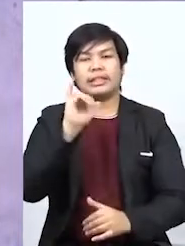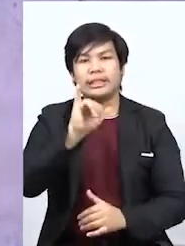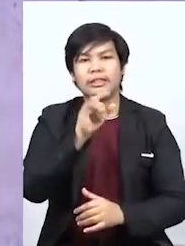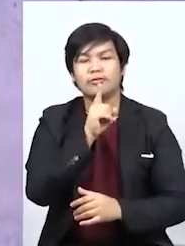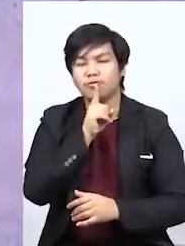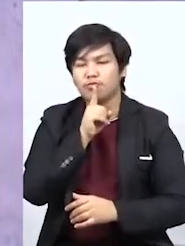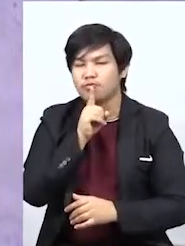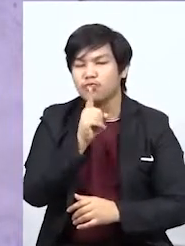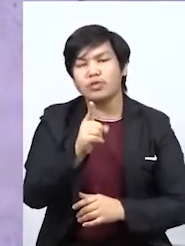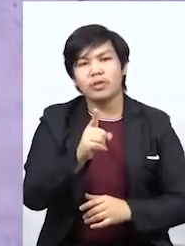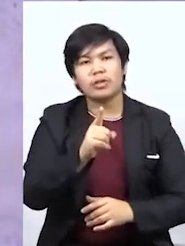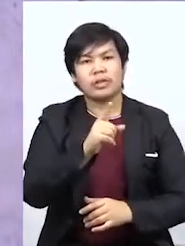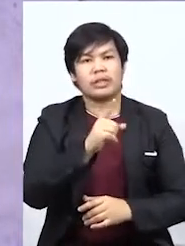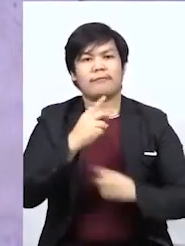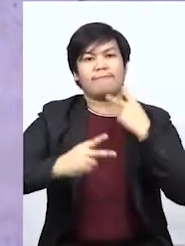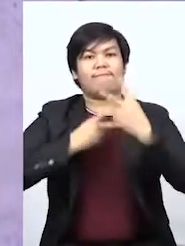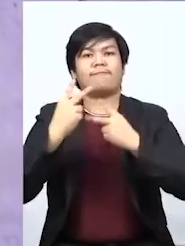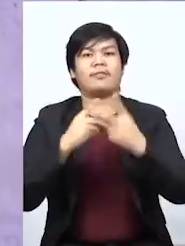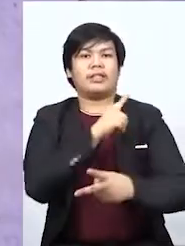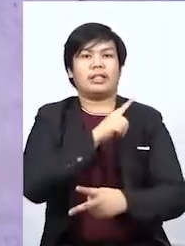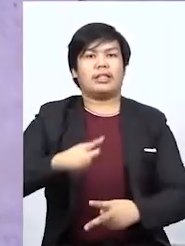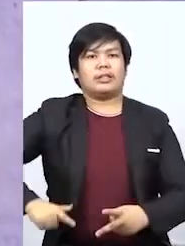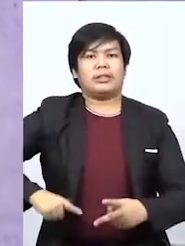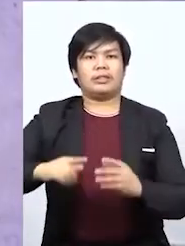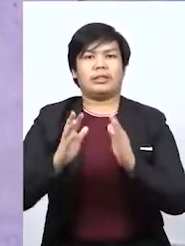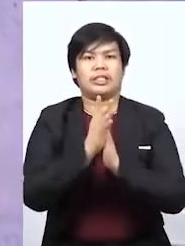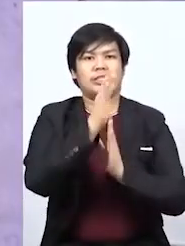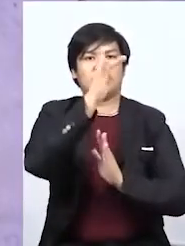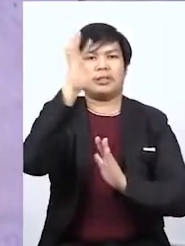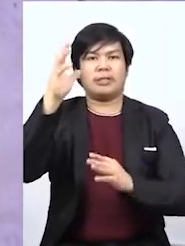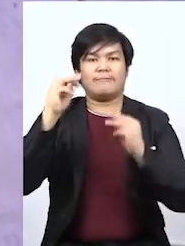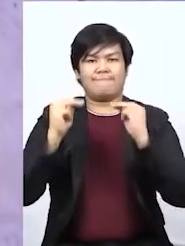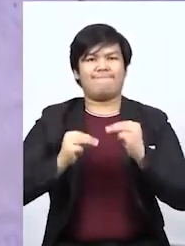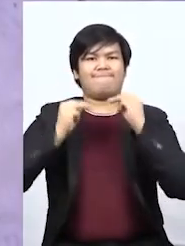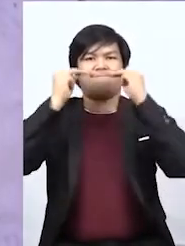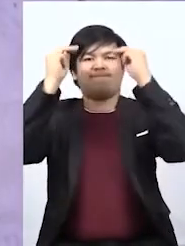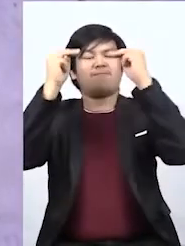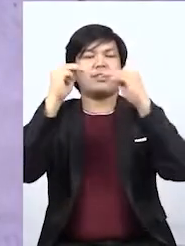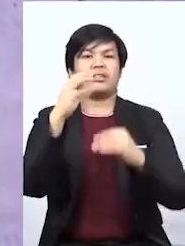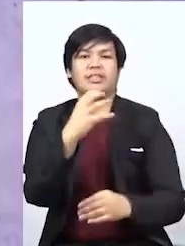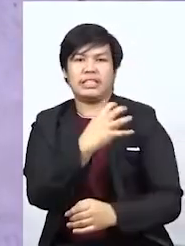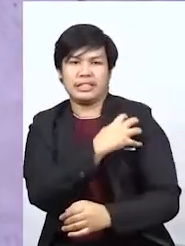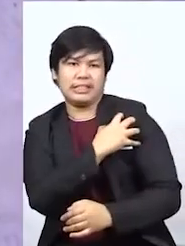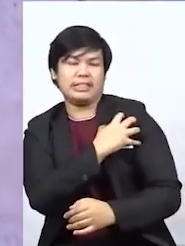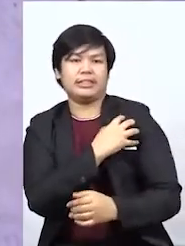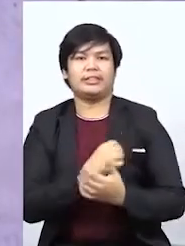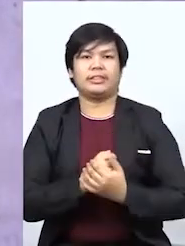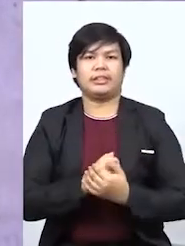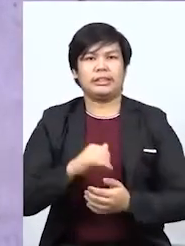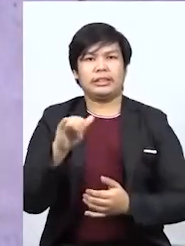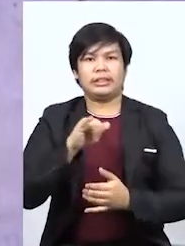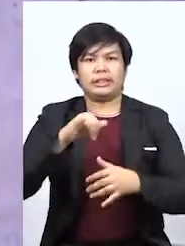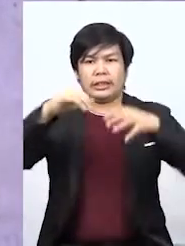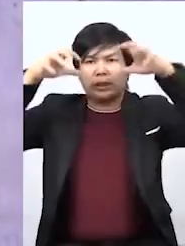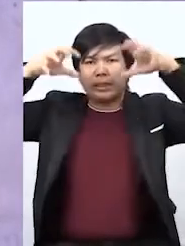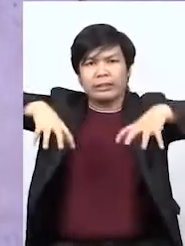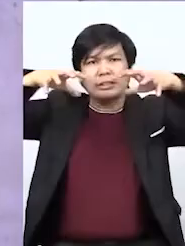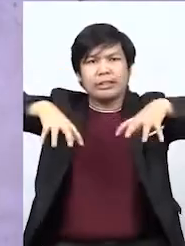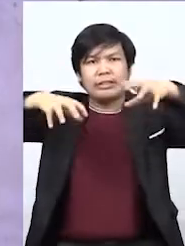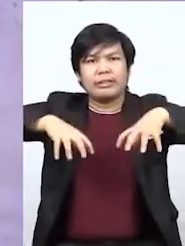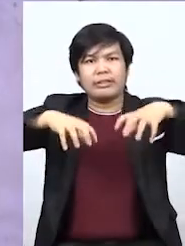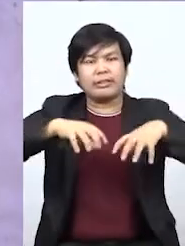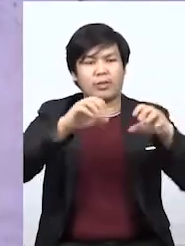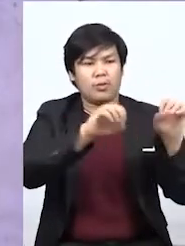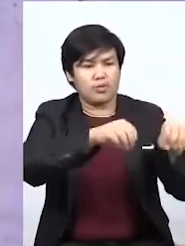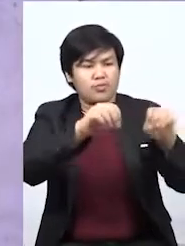Voice of our Lord is glorious and majestic it is powerful It's like Thunder over the great